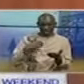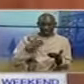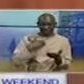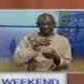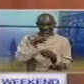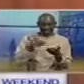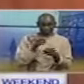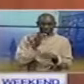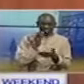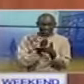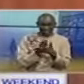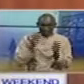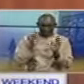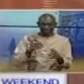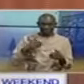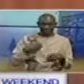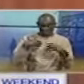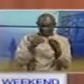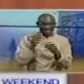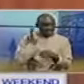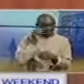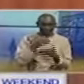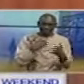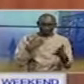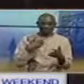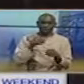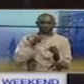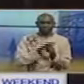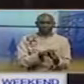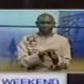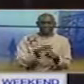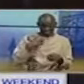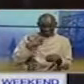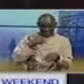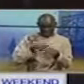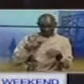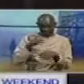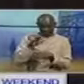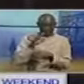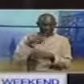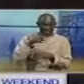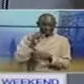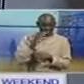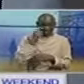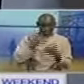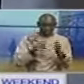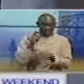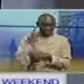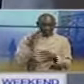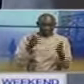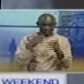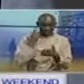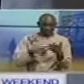justice, in which someone must be given a hearing before you are condemned. When the Parliamentary Select Committee on Legal Affairs